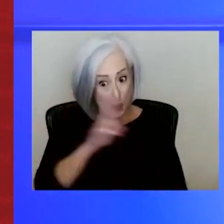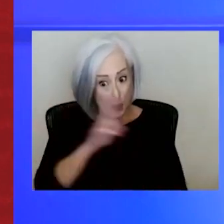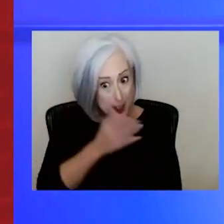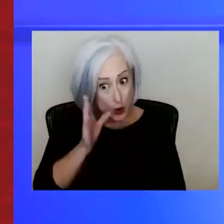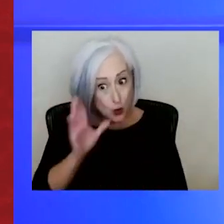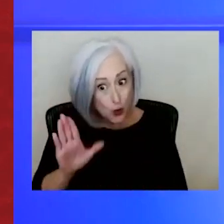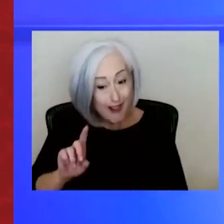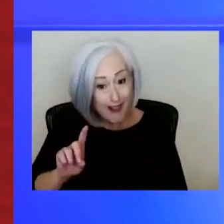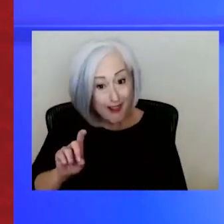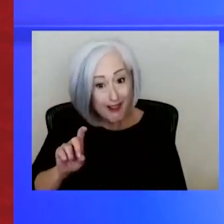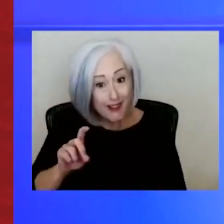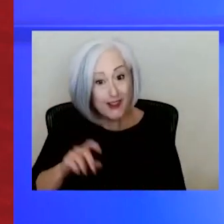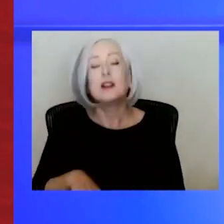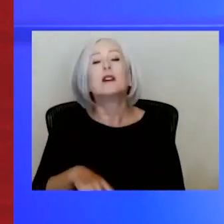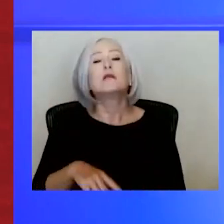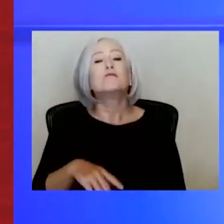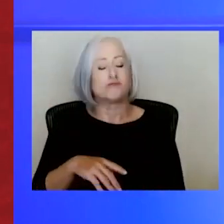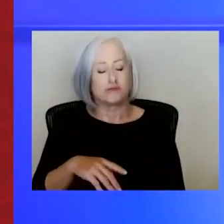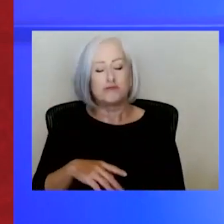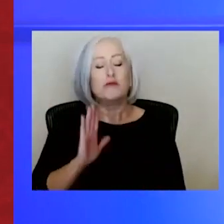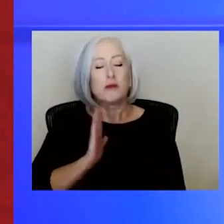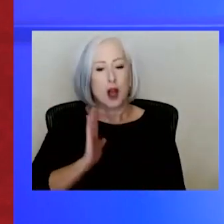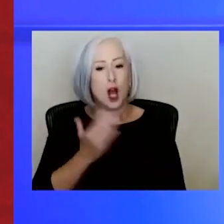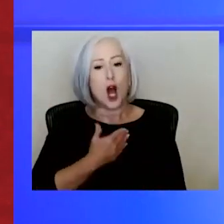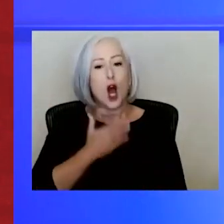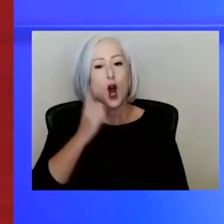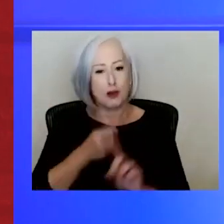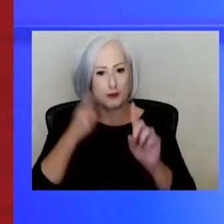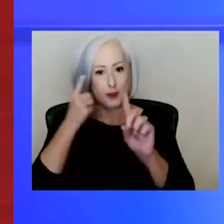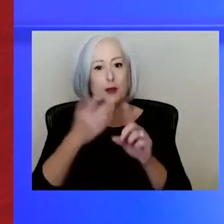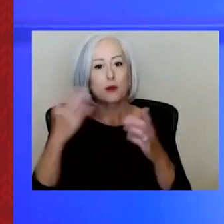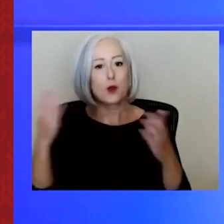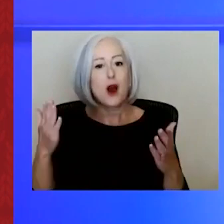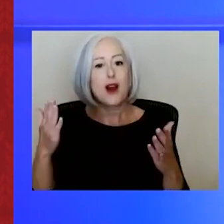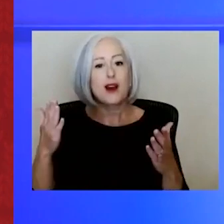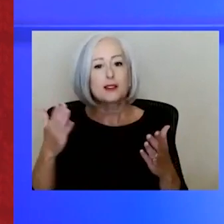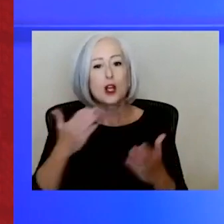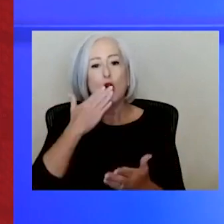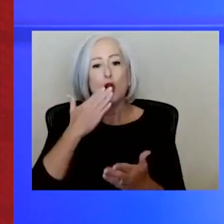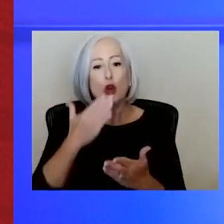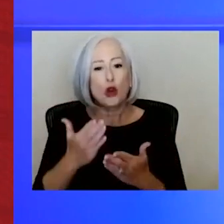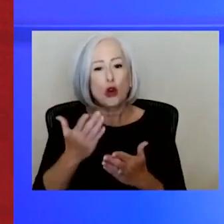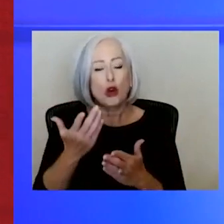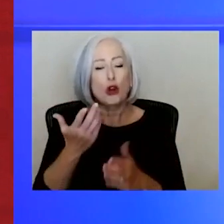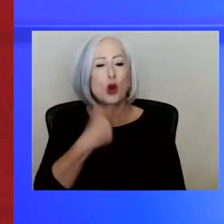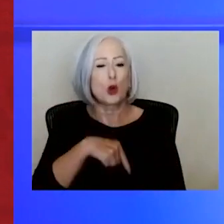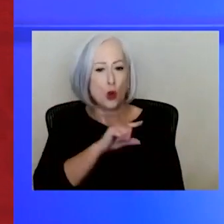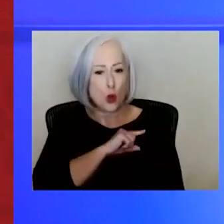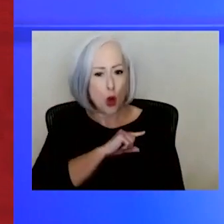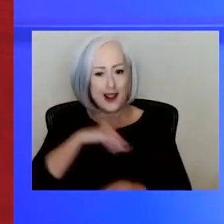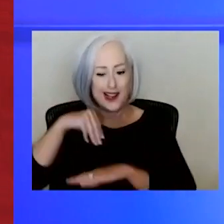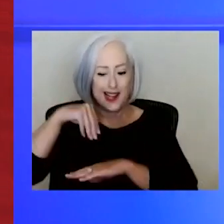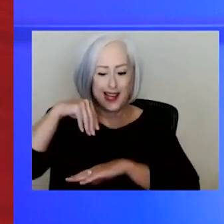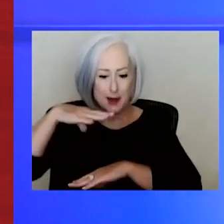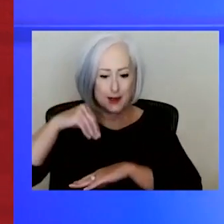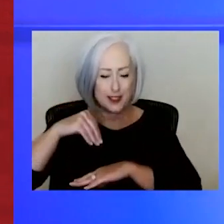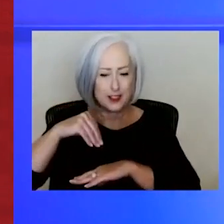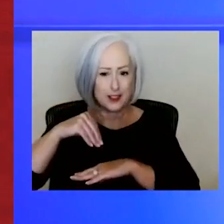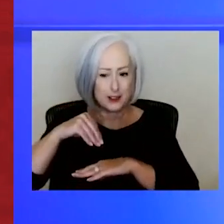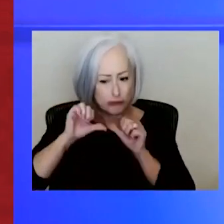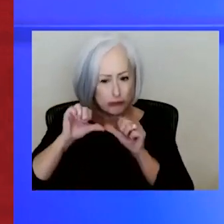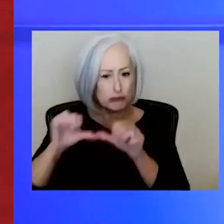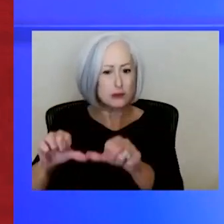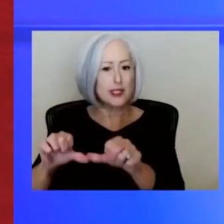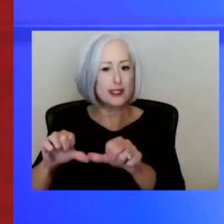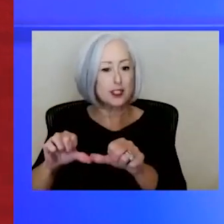is to make sure that high quality imaging is maintained, that there isn't any drop in quality. And I want to also be clear that